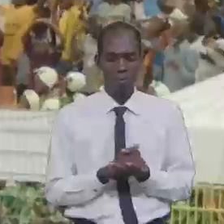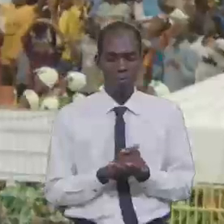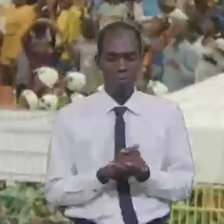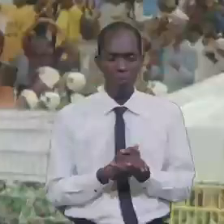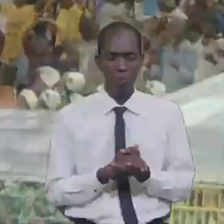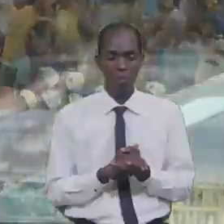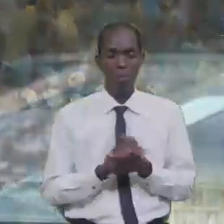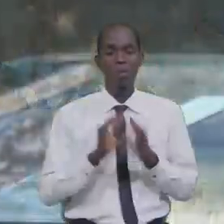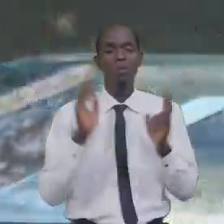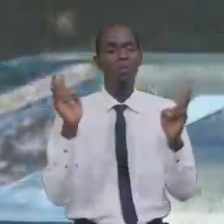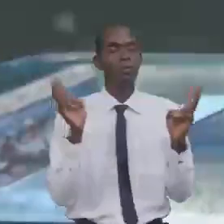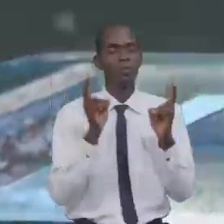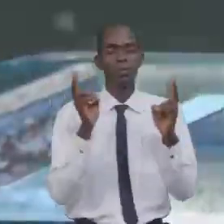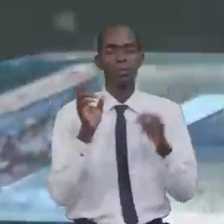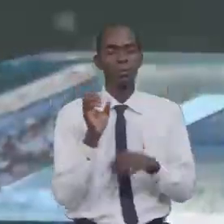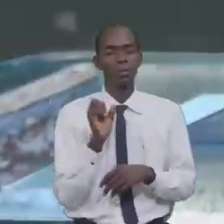Victorious.